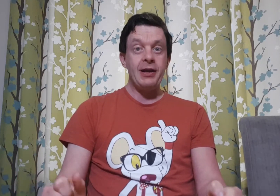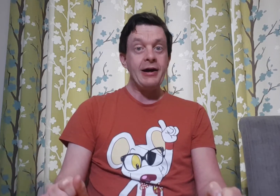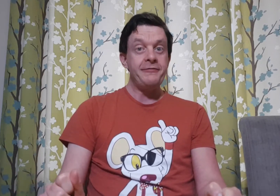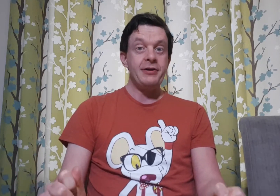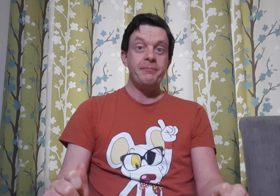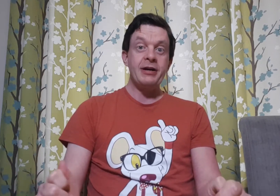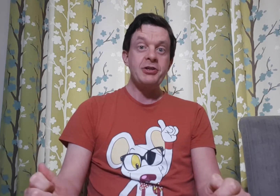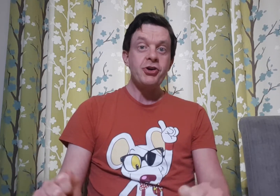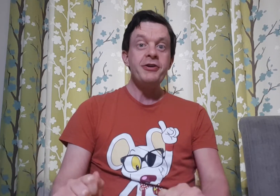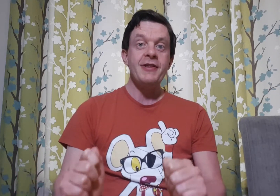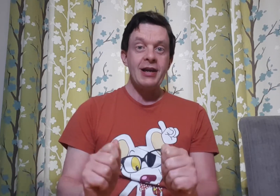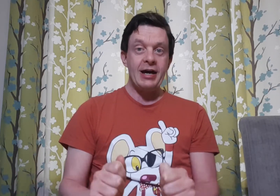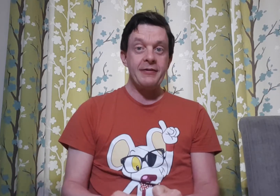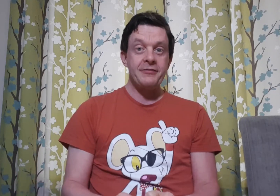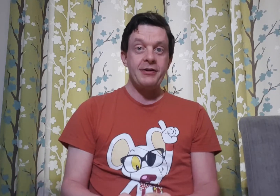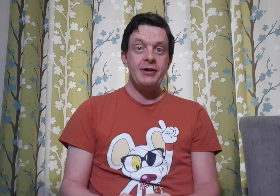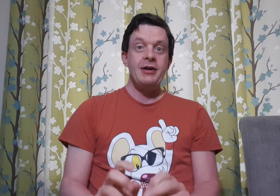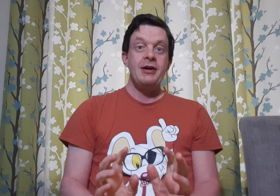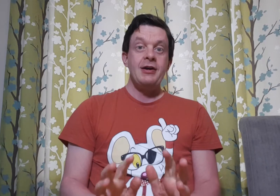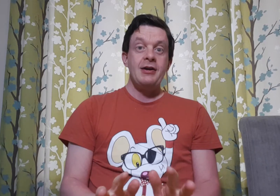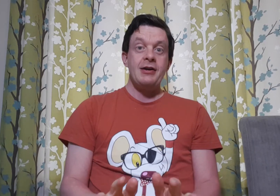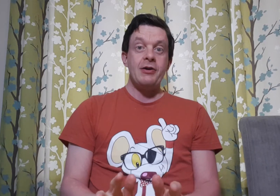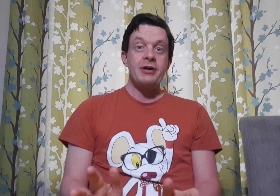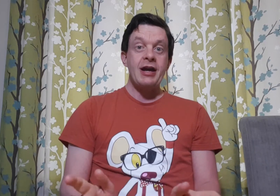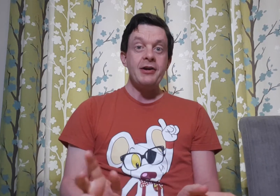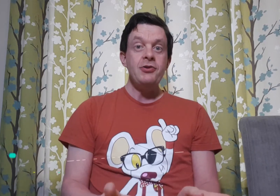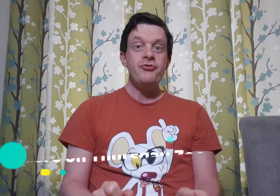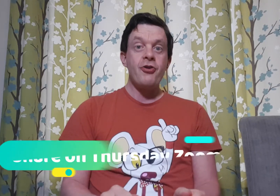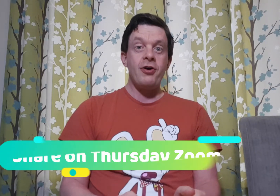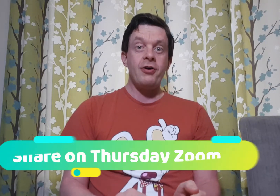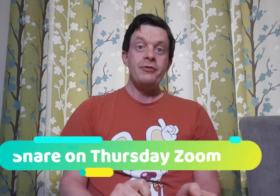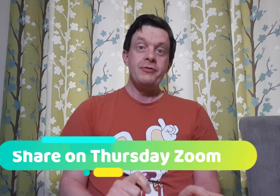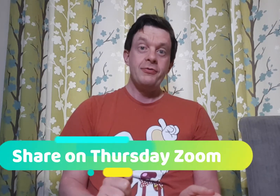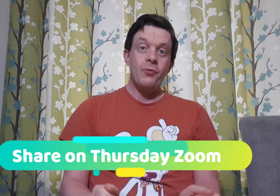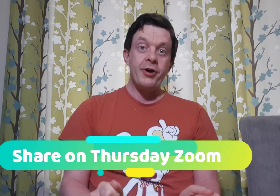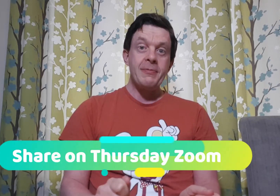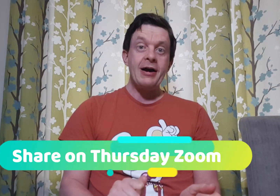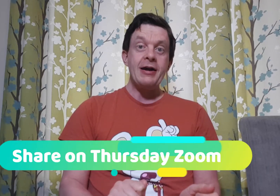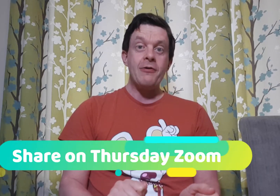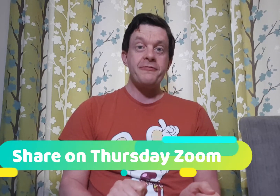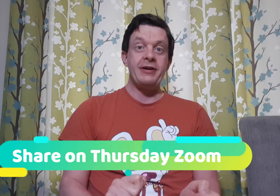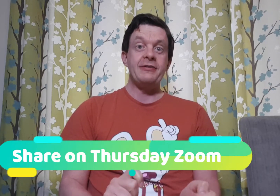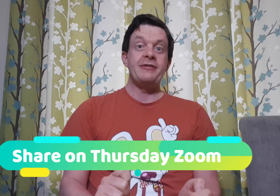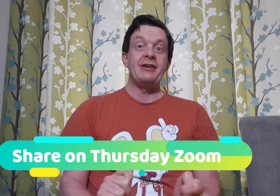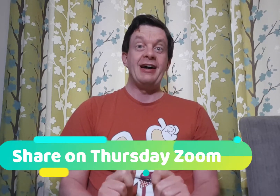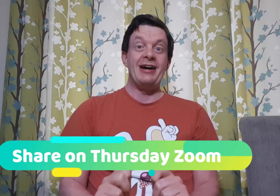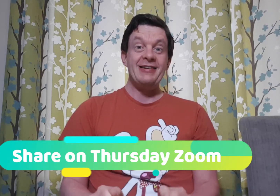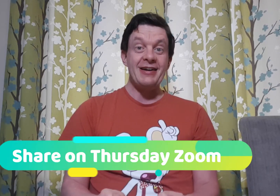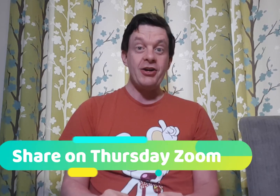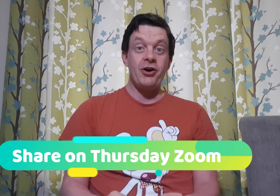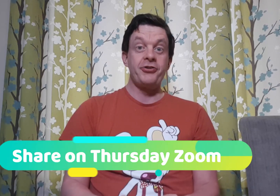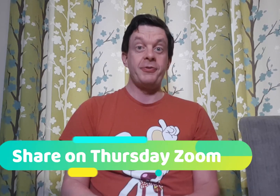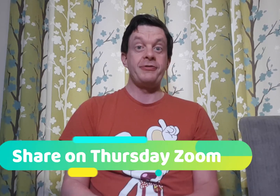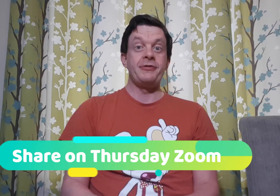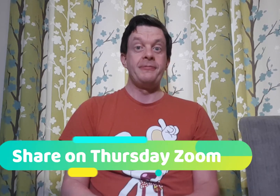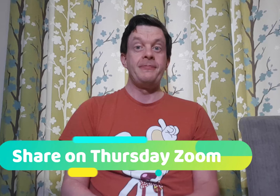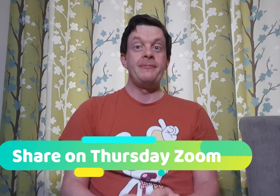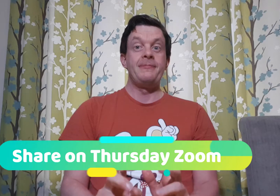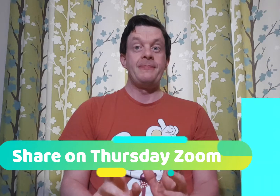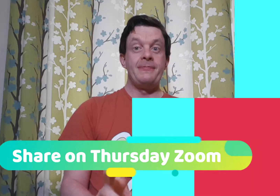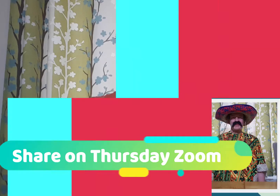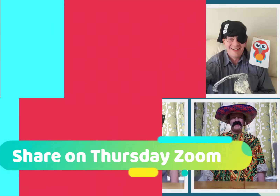make people laugh and bring joy to their lives. Now, can you draw one of my outfits and send it on to